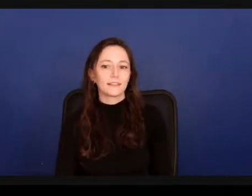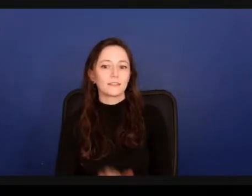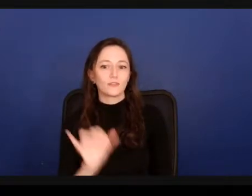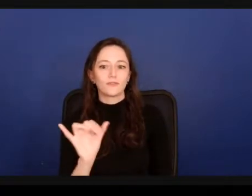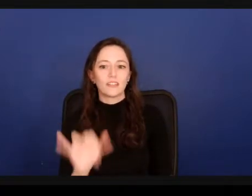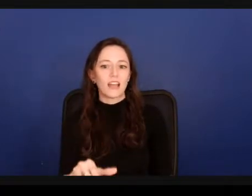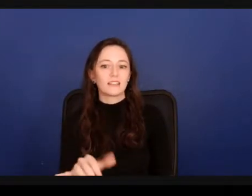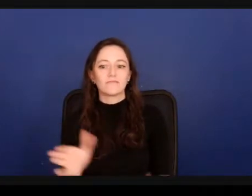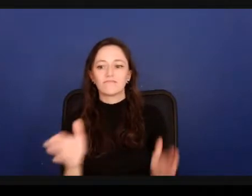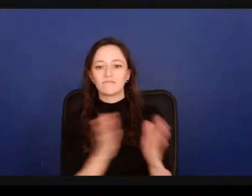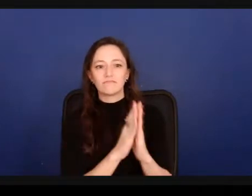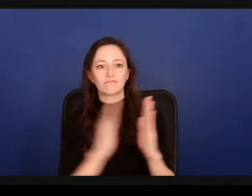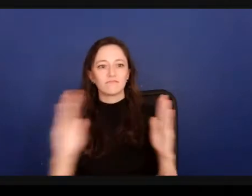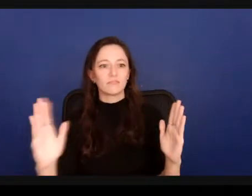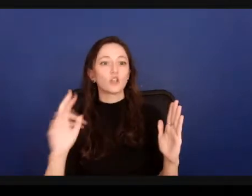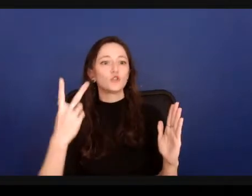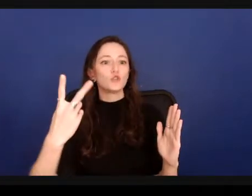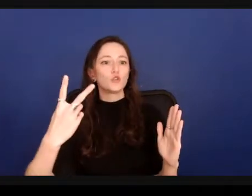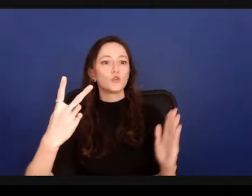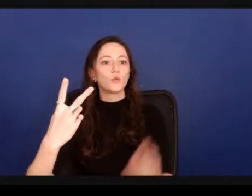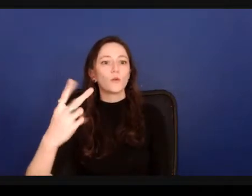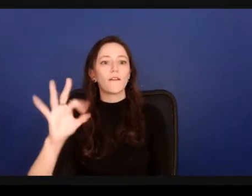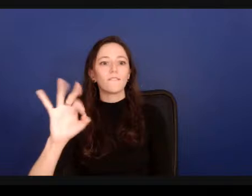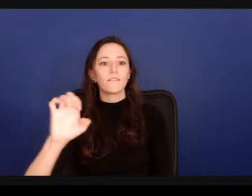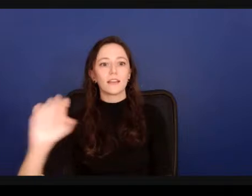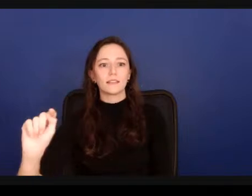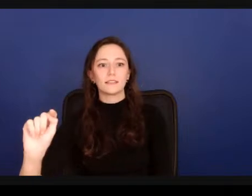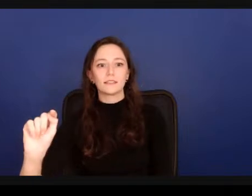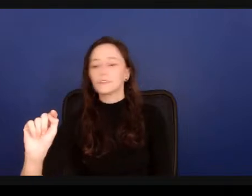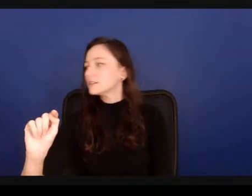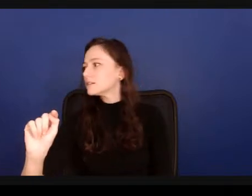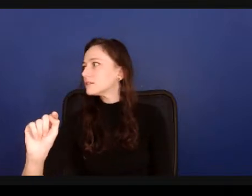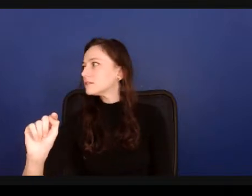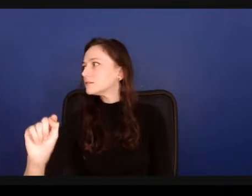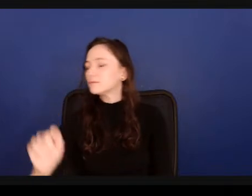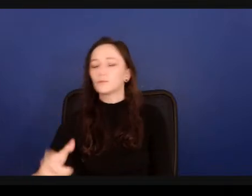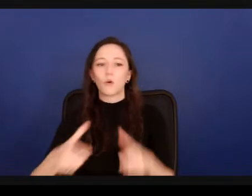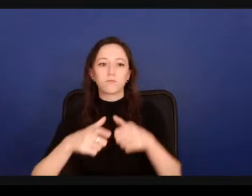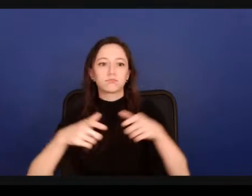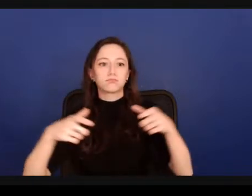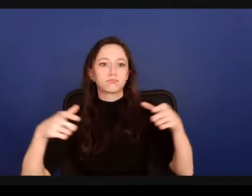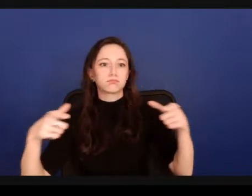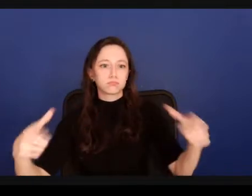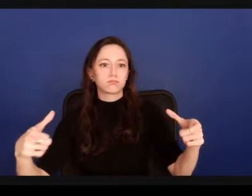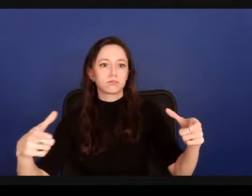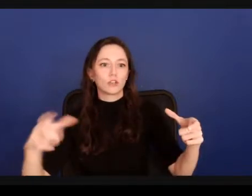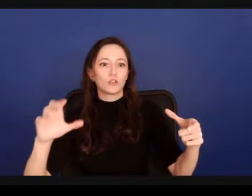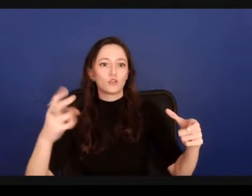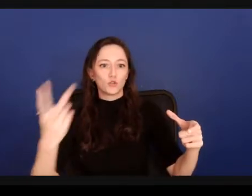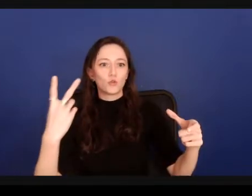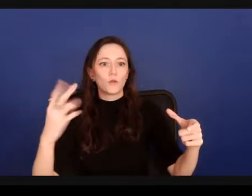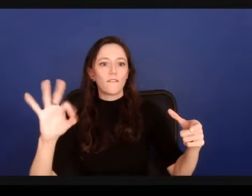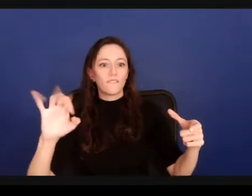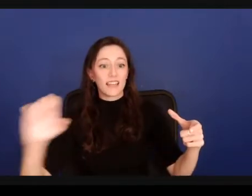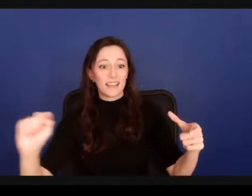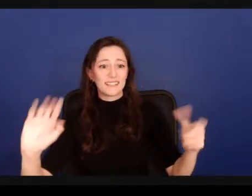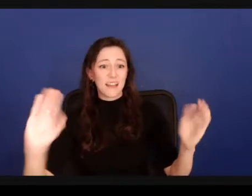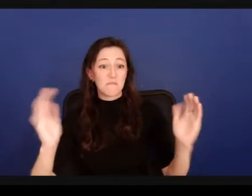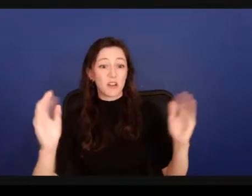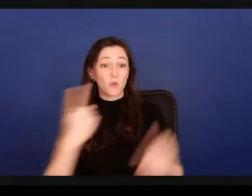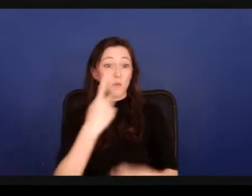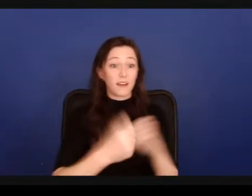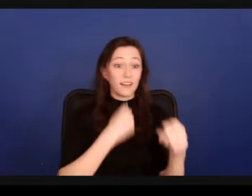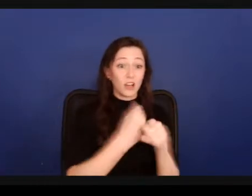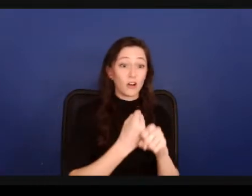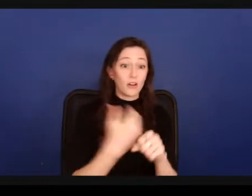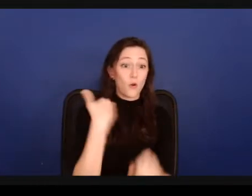feet. So that's how much further one side of the crater is today from 1 year ago, just from the spreading and filling